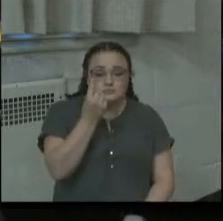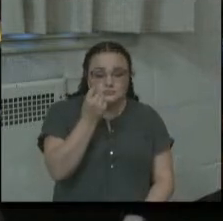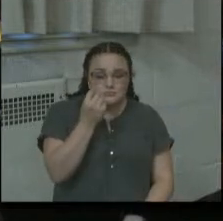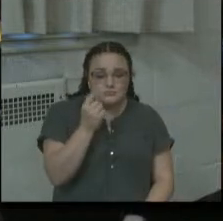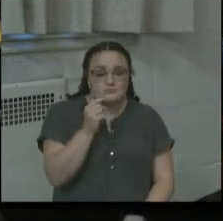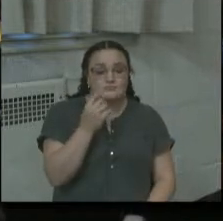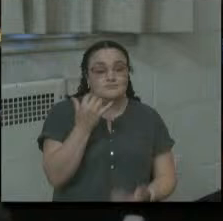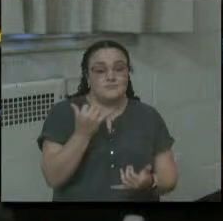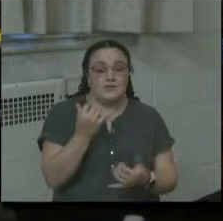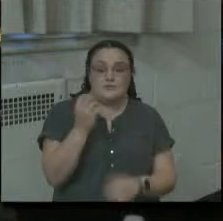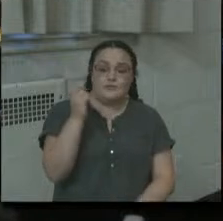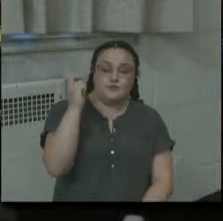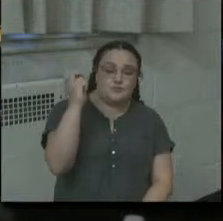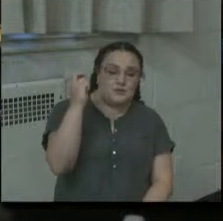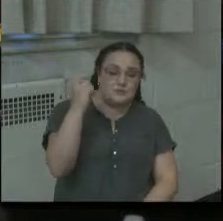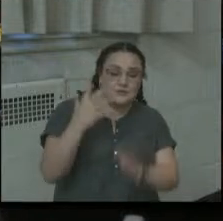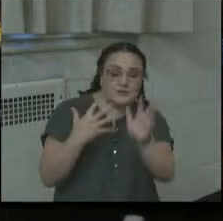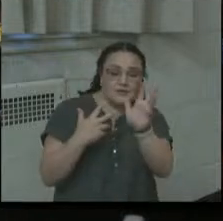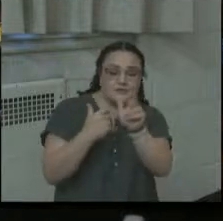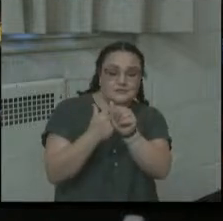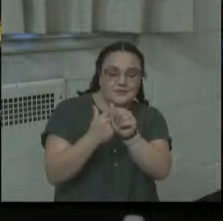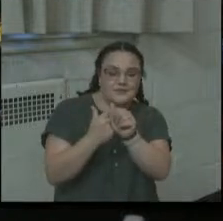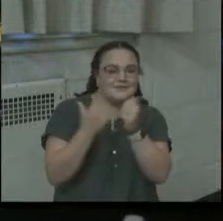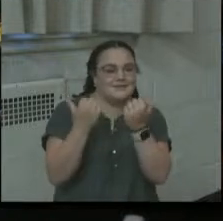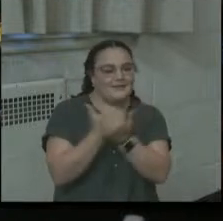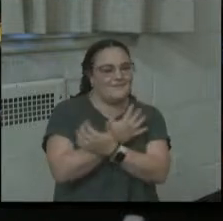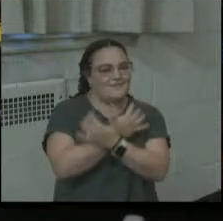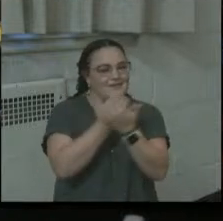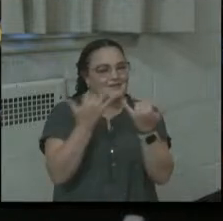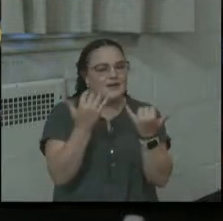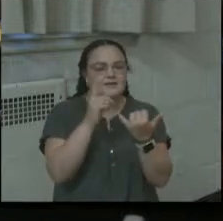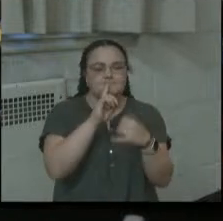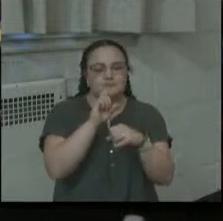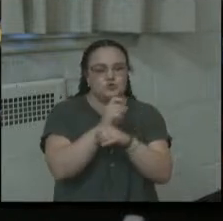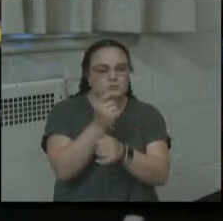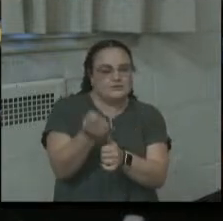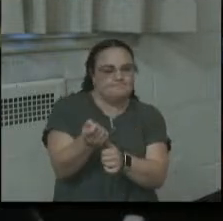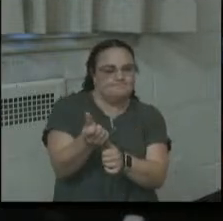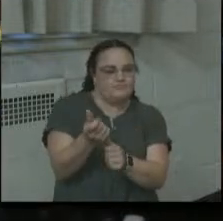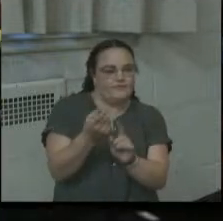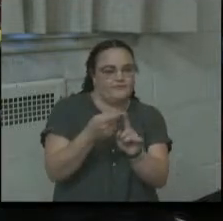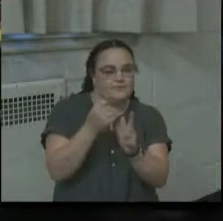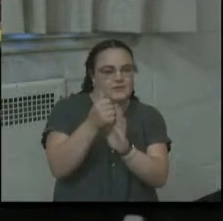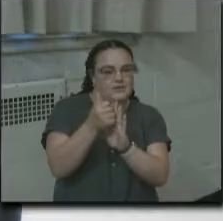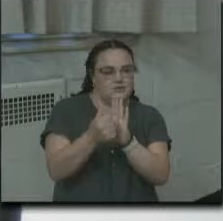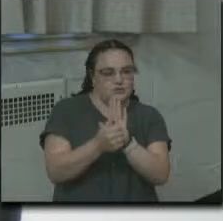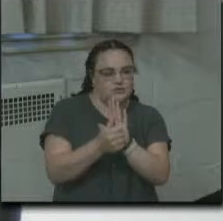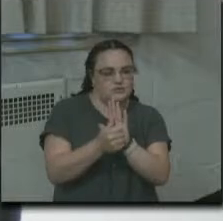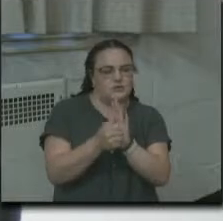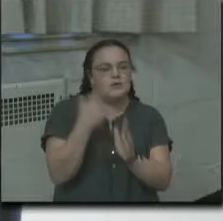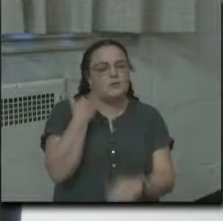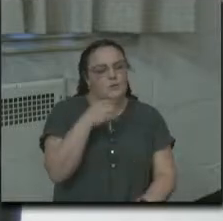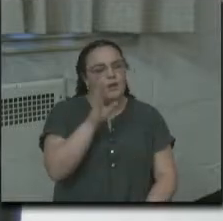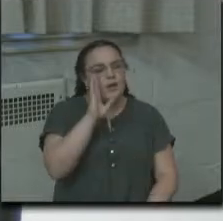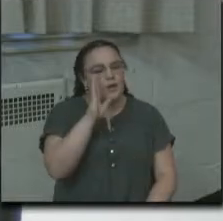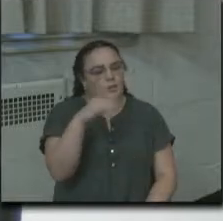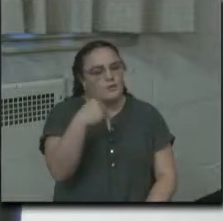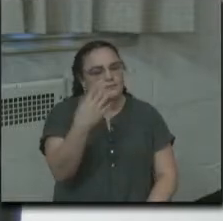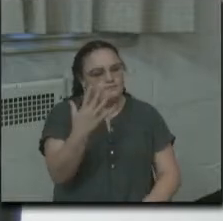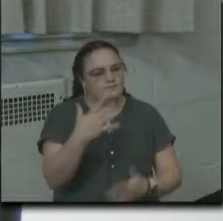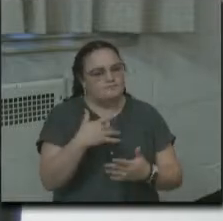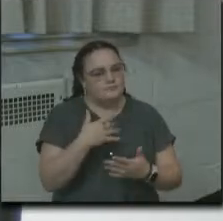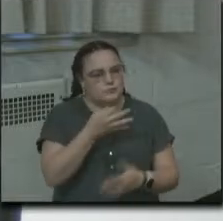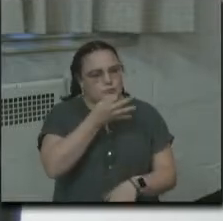the transportation updates are current and have been removed from the agenda. A status update will be given at all